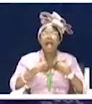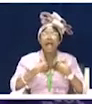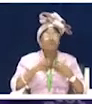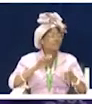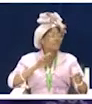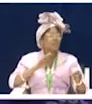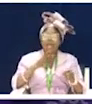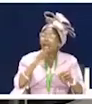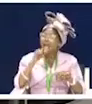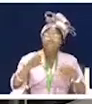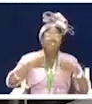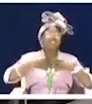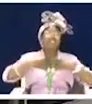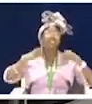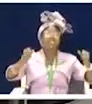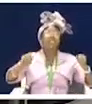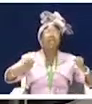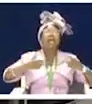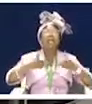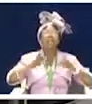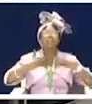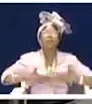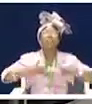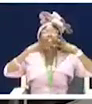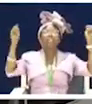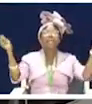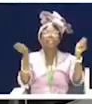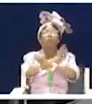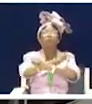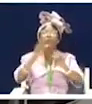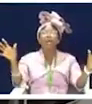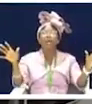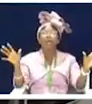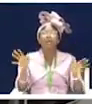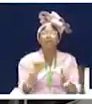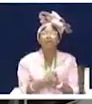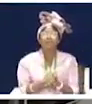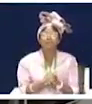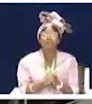recovery. Let somebody shout hallelujah.